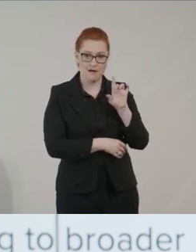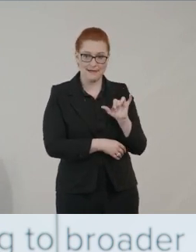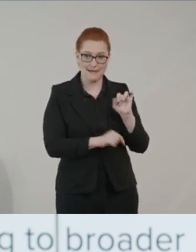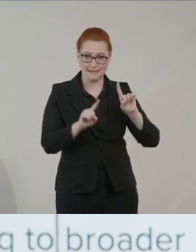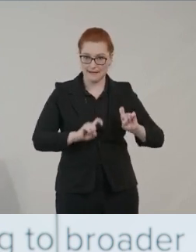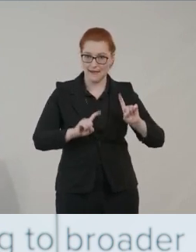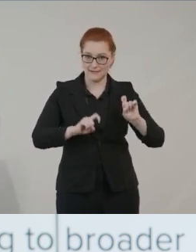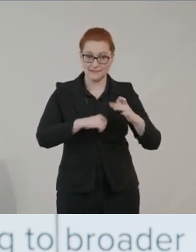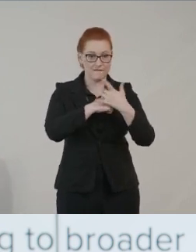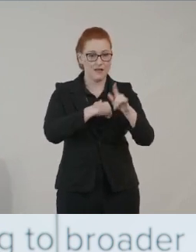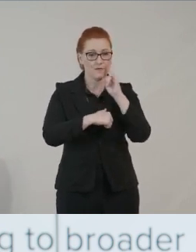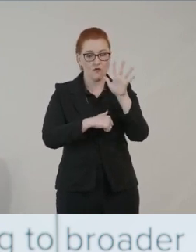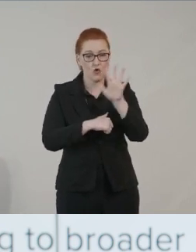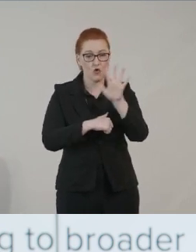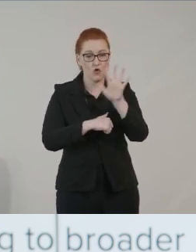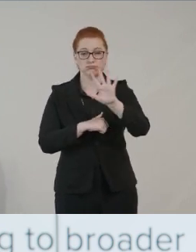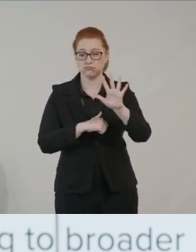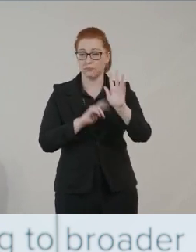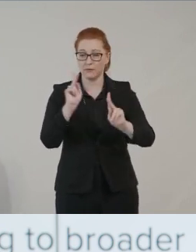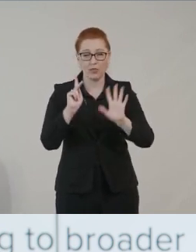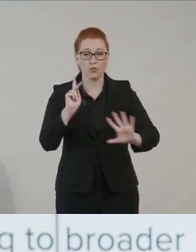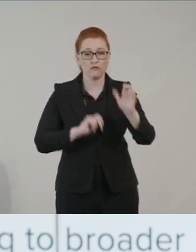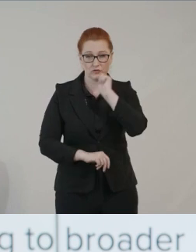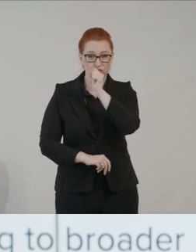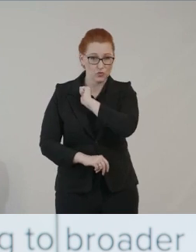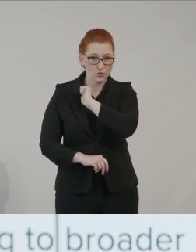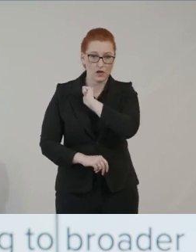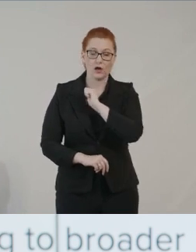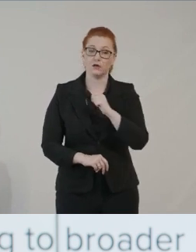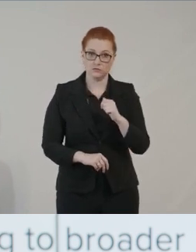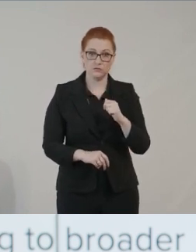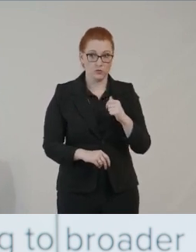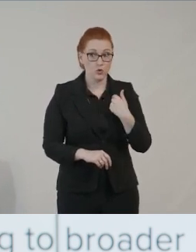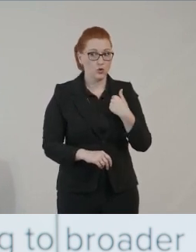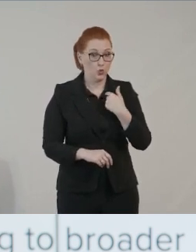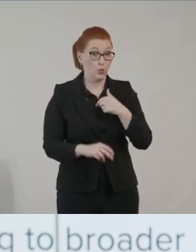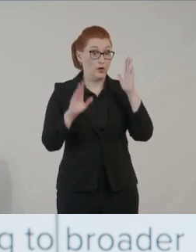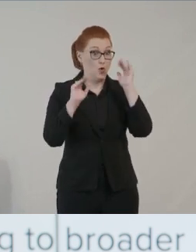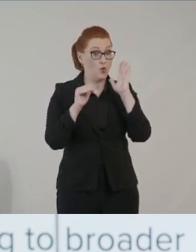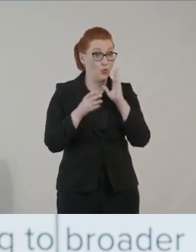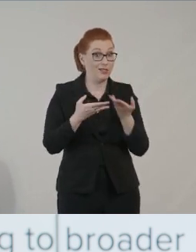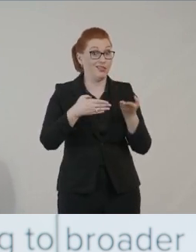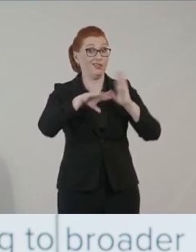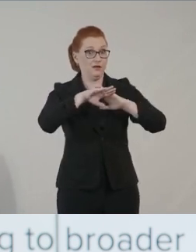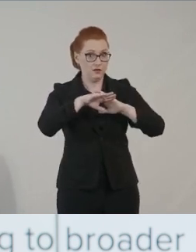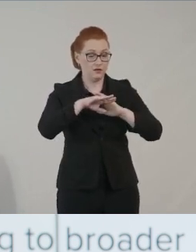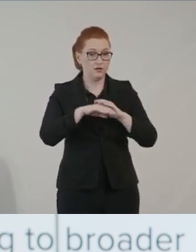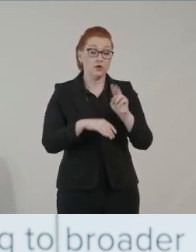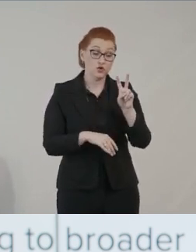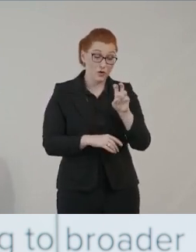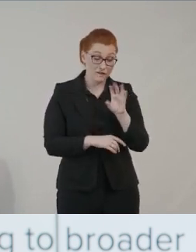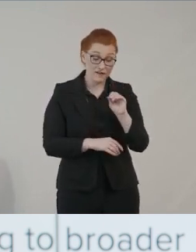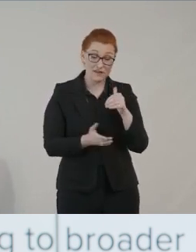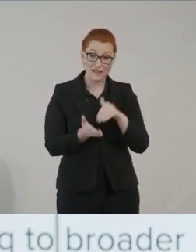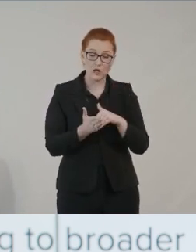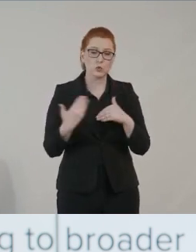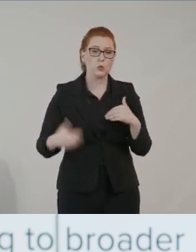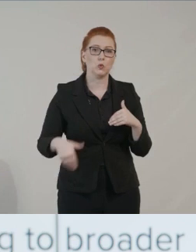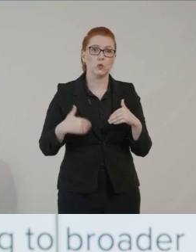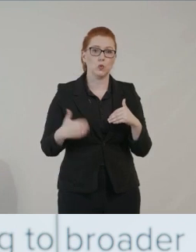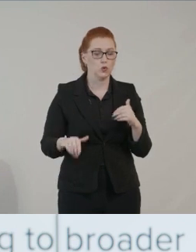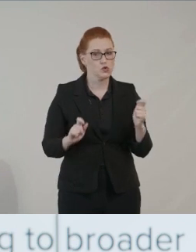for Arizonans. We have plans to ramp that up even more. 250,000 is a significant sample